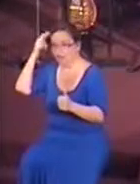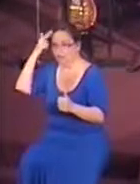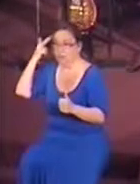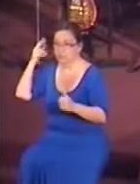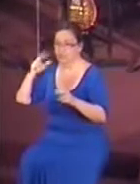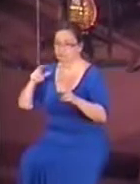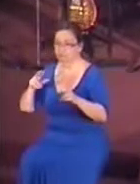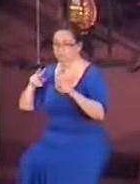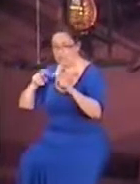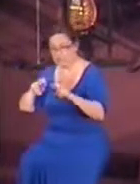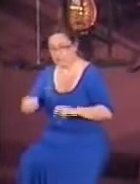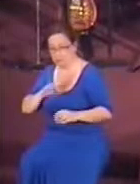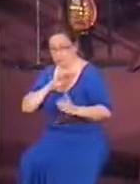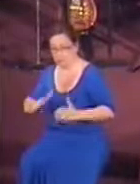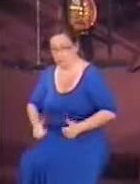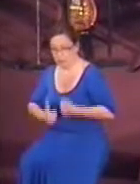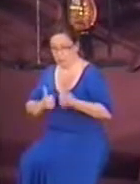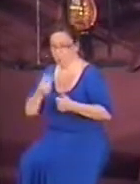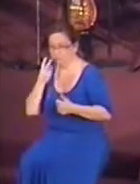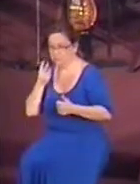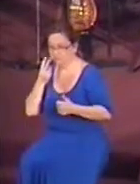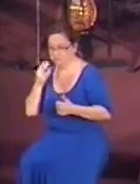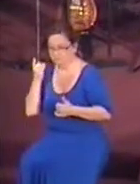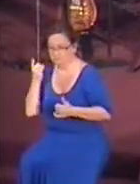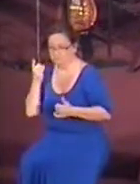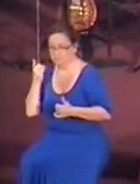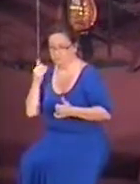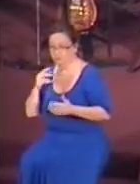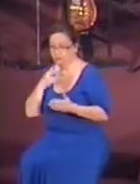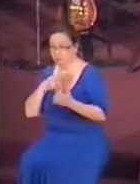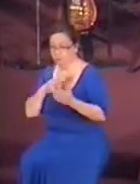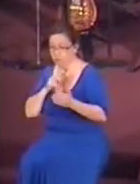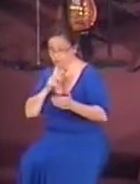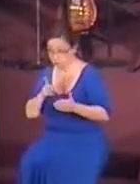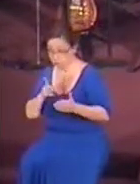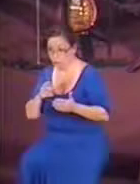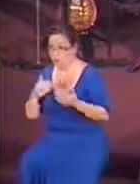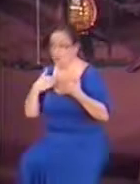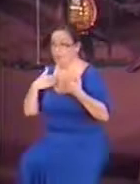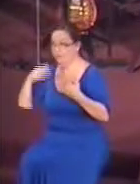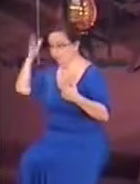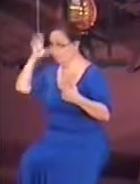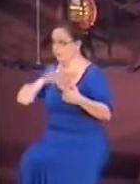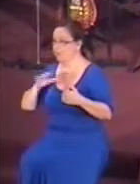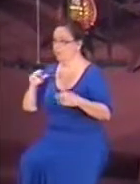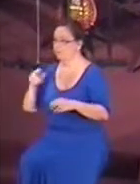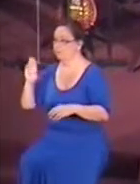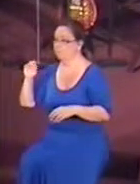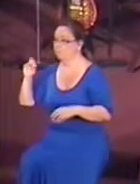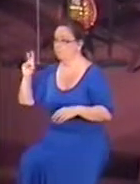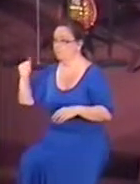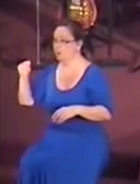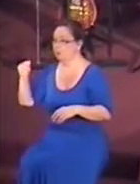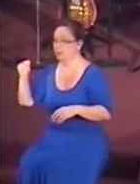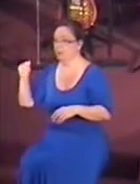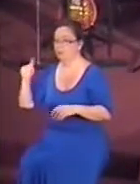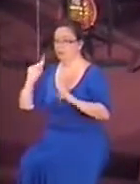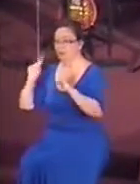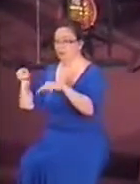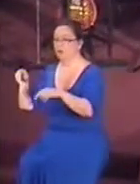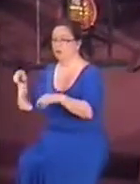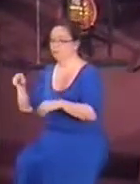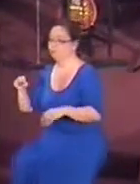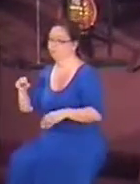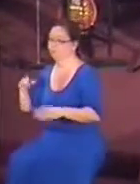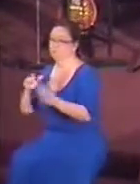out Christianity and whether or not it's true, you've got somebody like Bart Ehrman, who was an evangelical Christian for the majority of his life, who went to seminary.